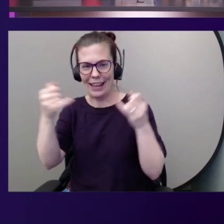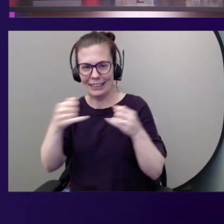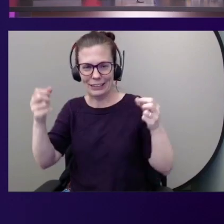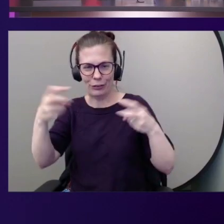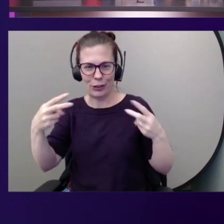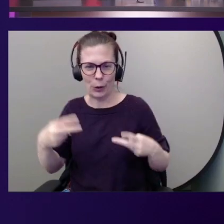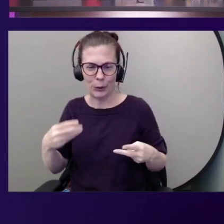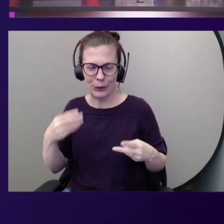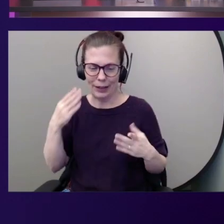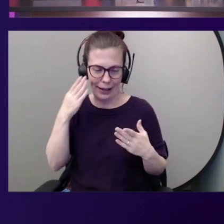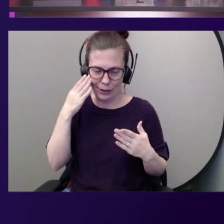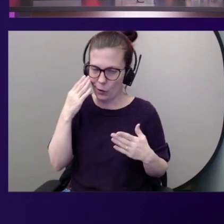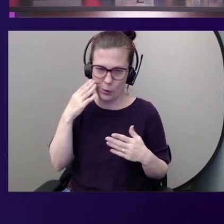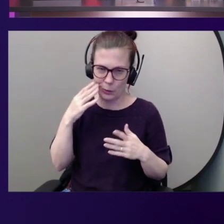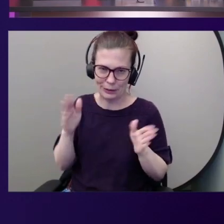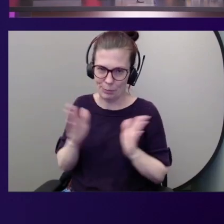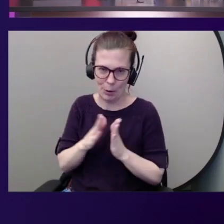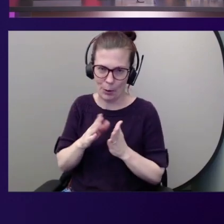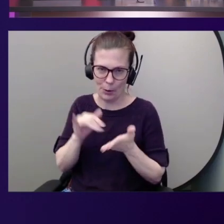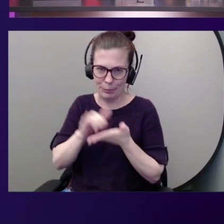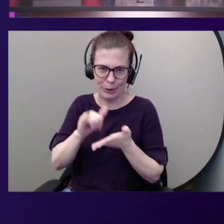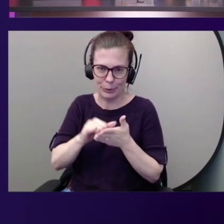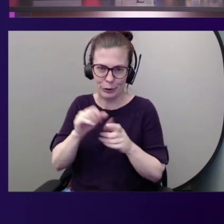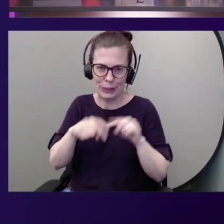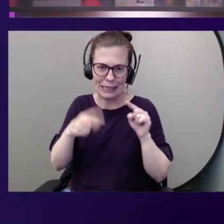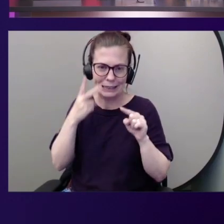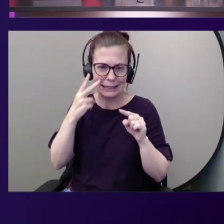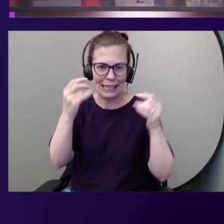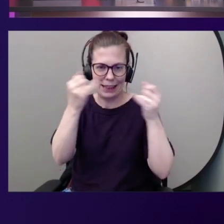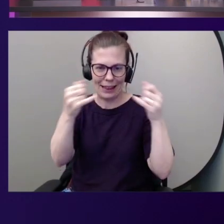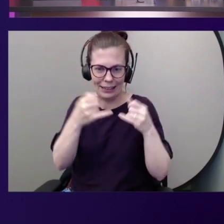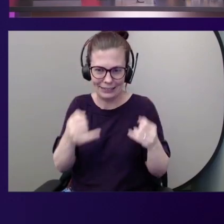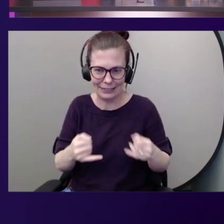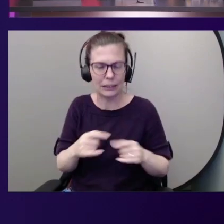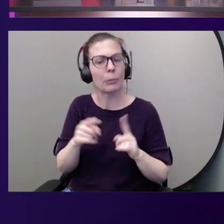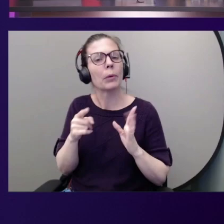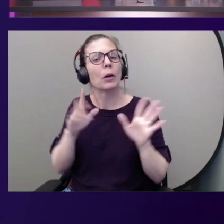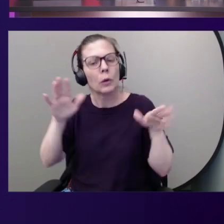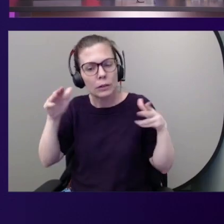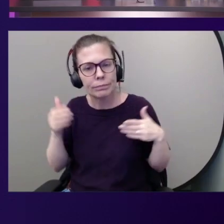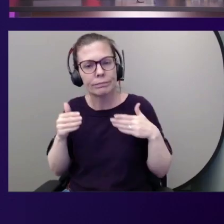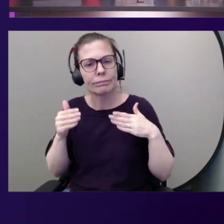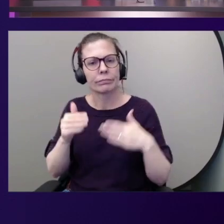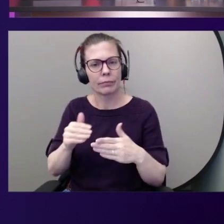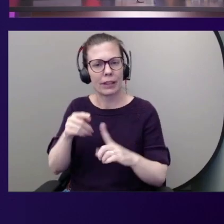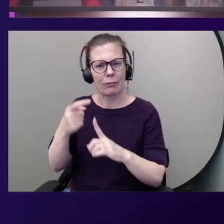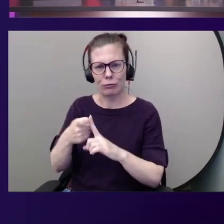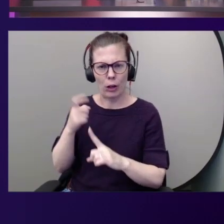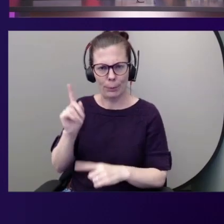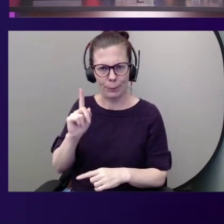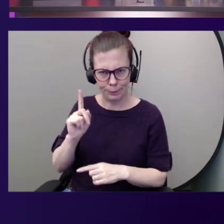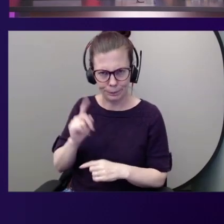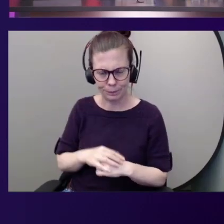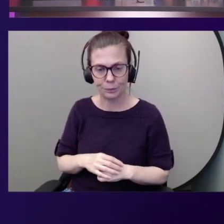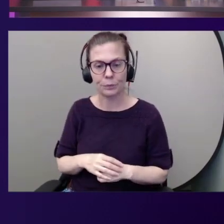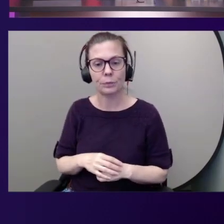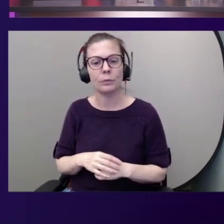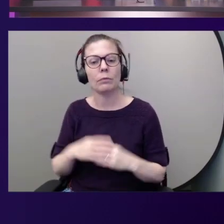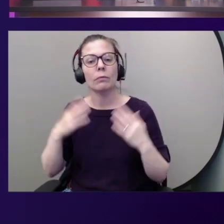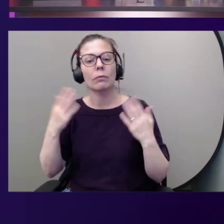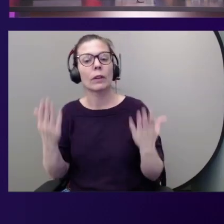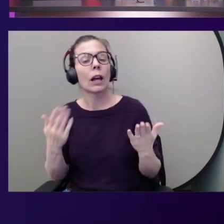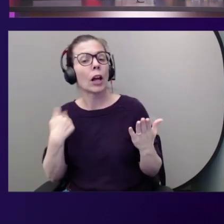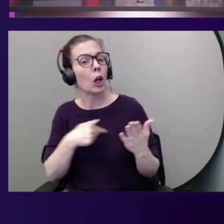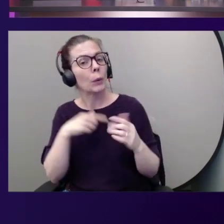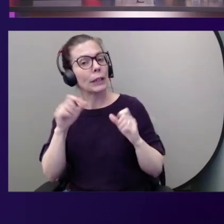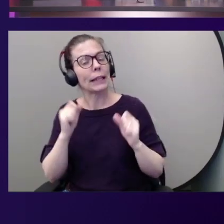see the individual lines here, but let's drill down into where this all comes from. So we can